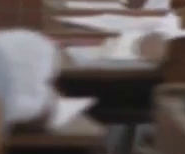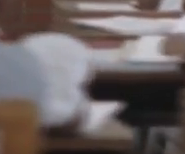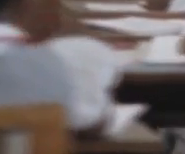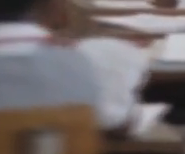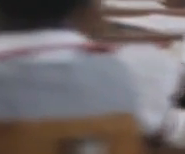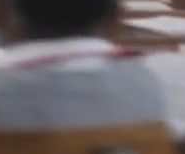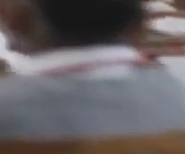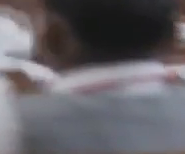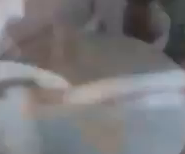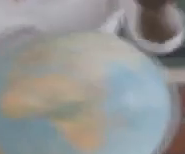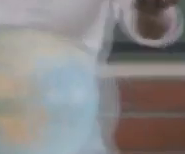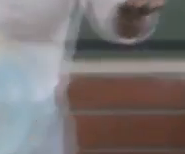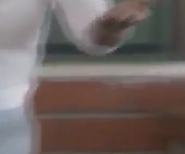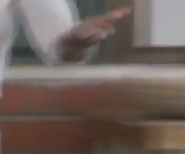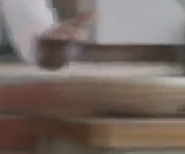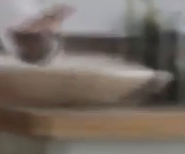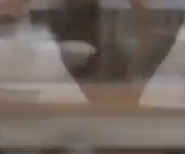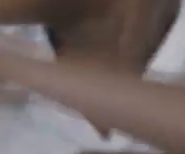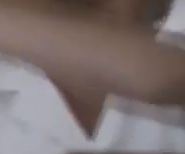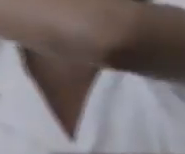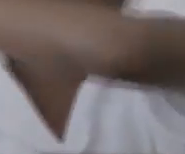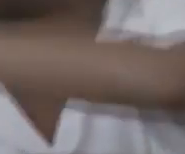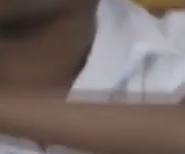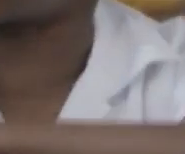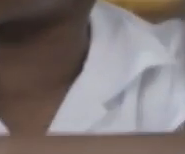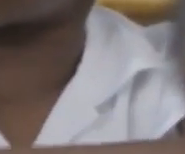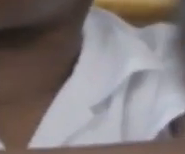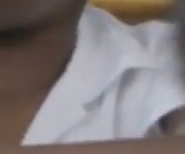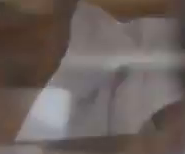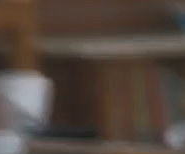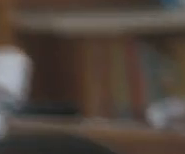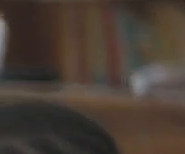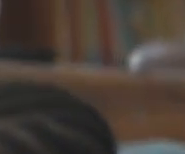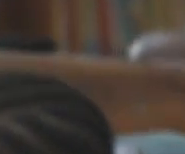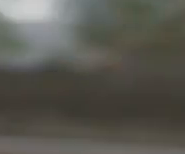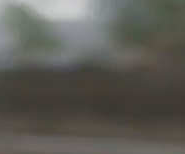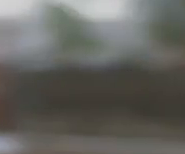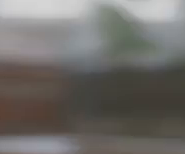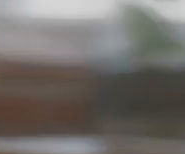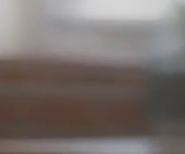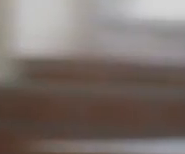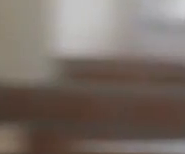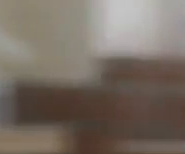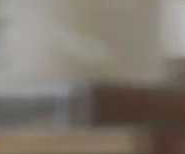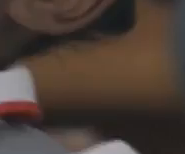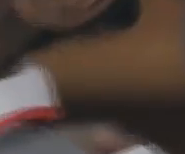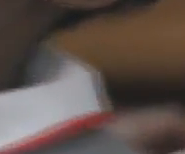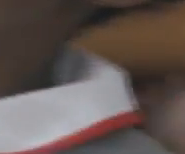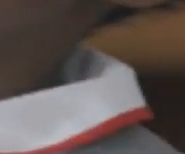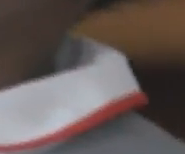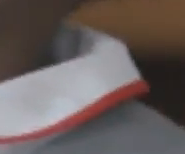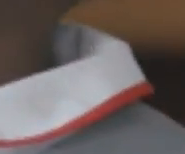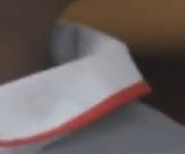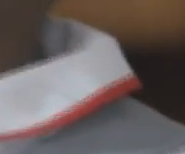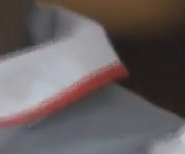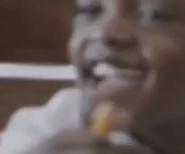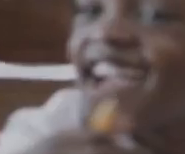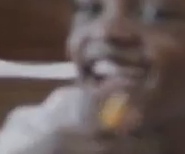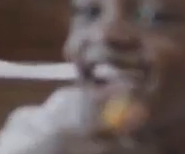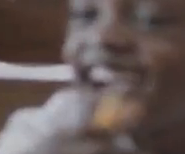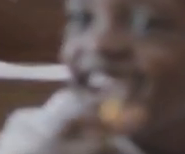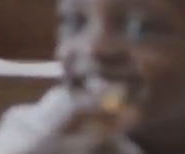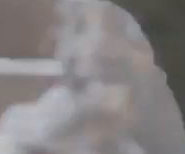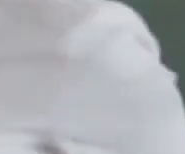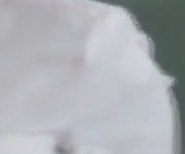Who wants to answer? Mary? Mary has a toothache. Oh, I see. And who knows why? Because her tooth is too